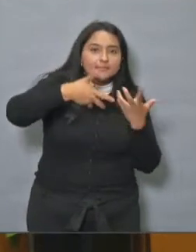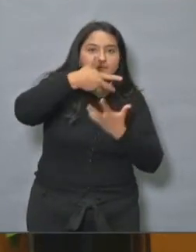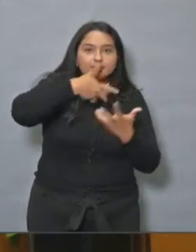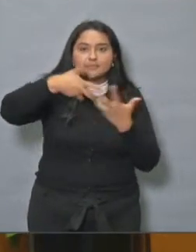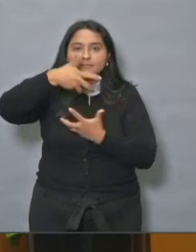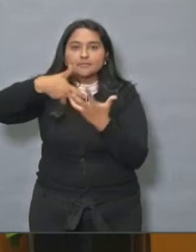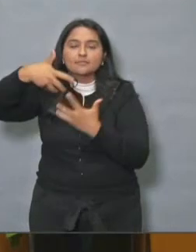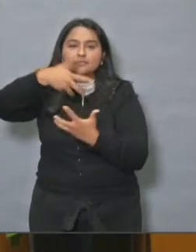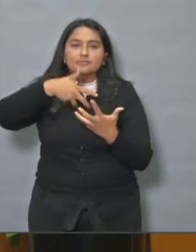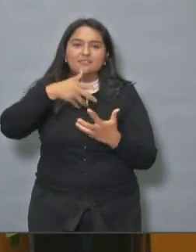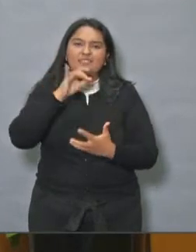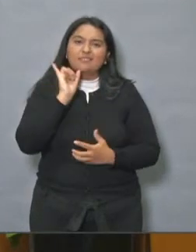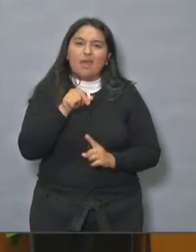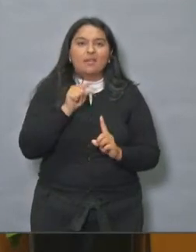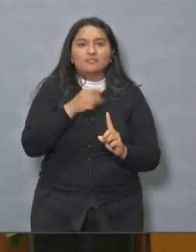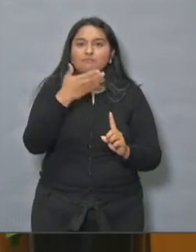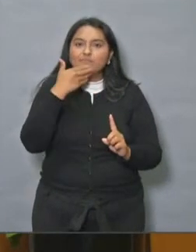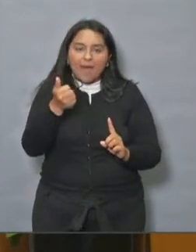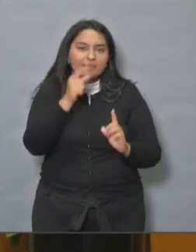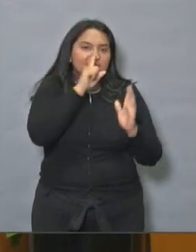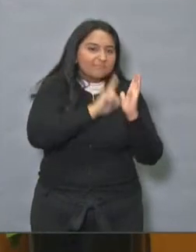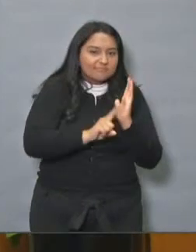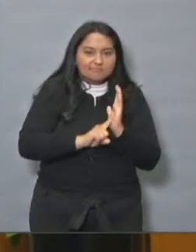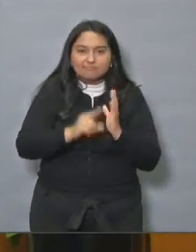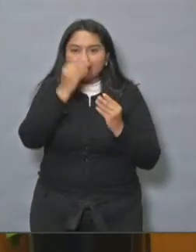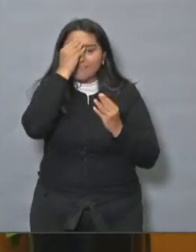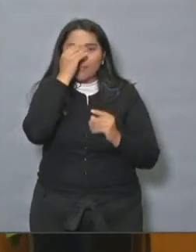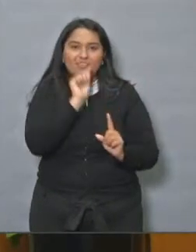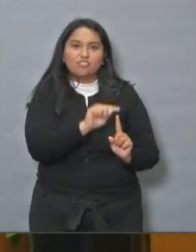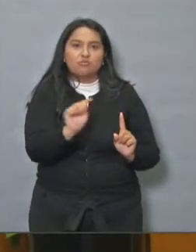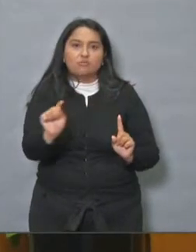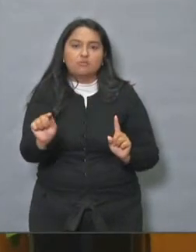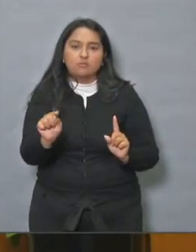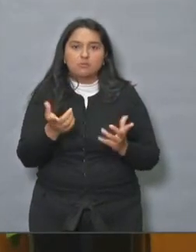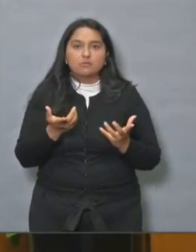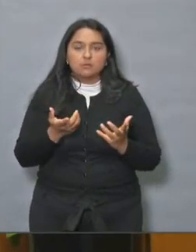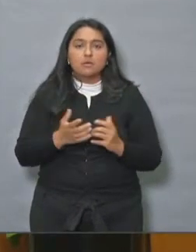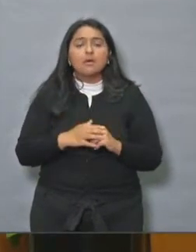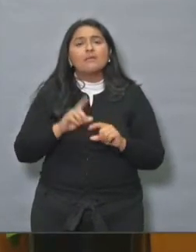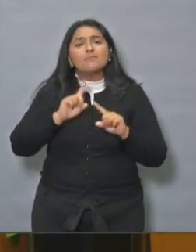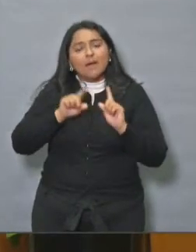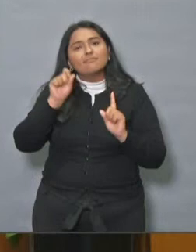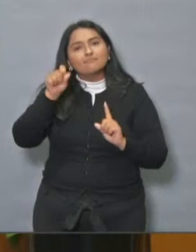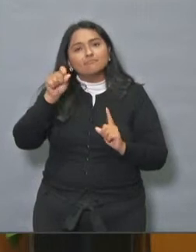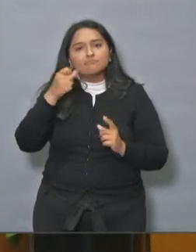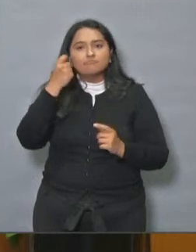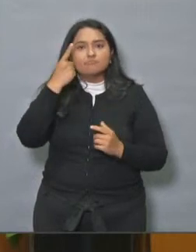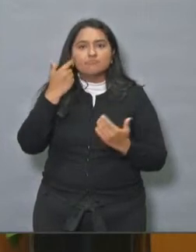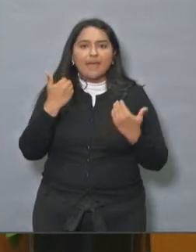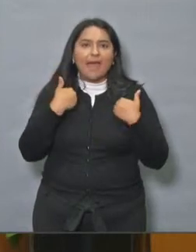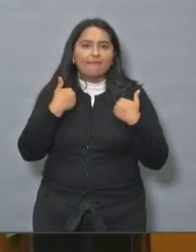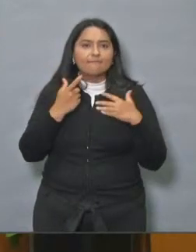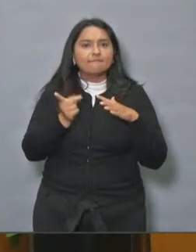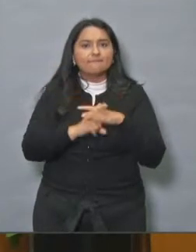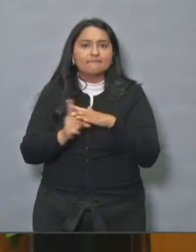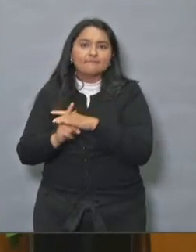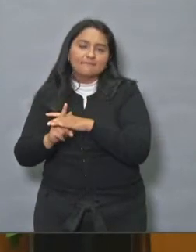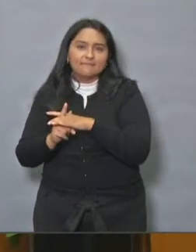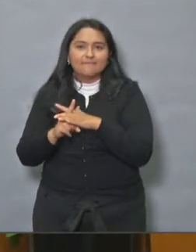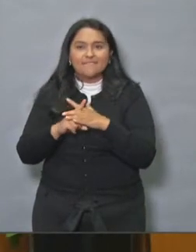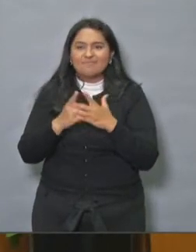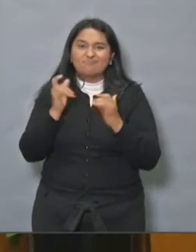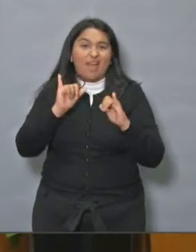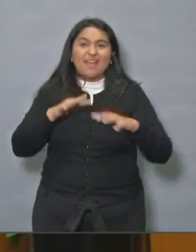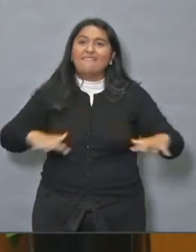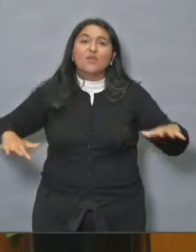really where we have our best information. But there are, in fact, just like there are everywhere, cases that are resulting from people who may have been